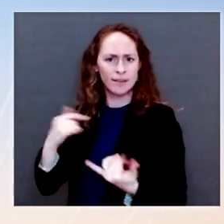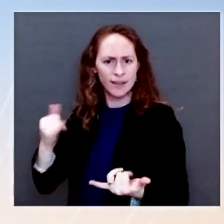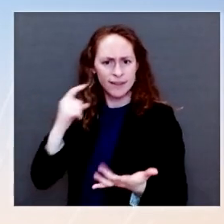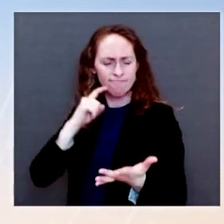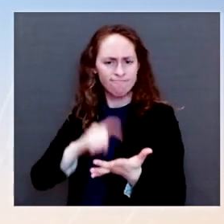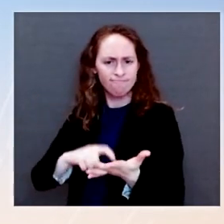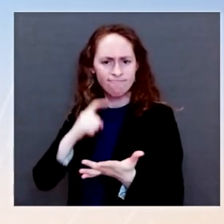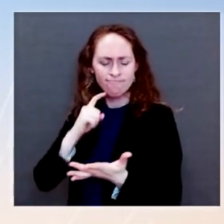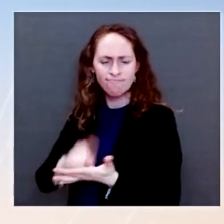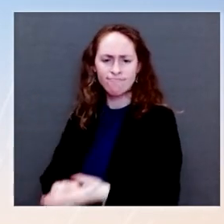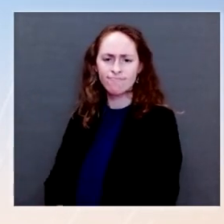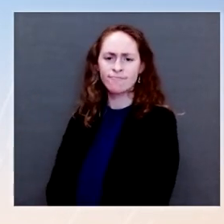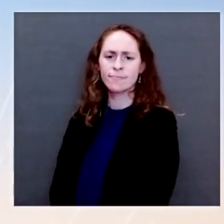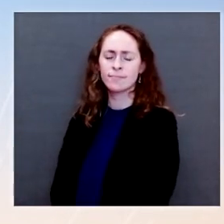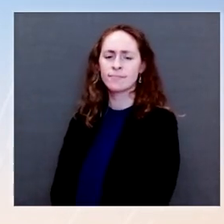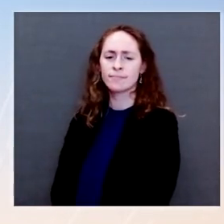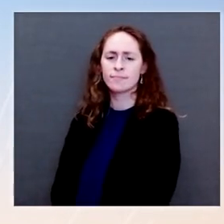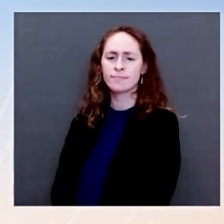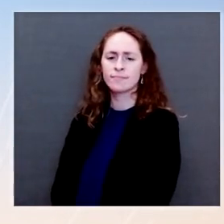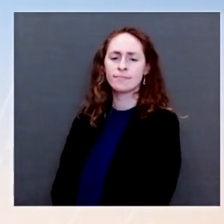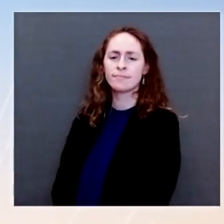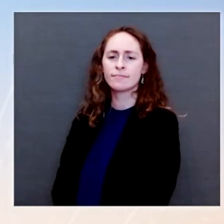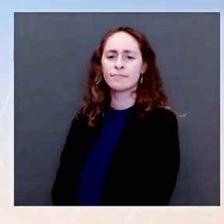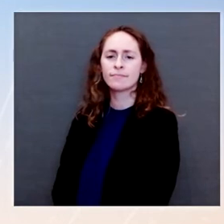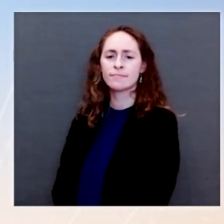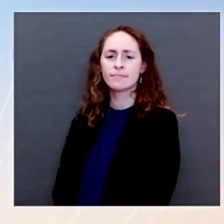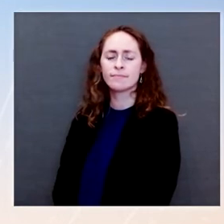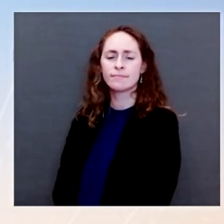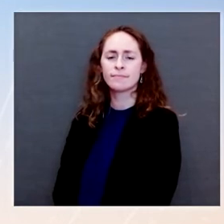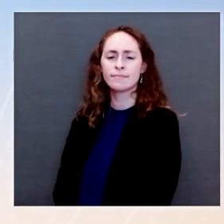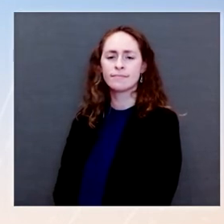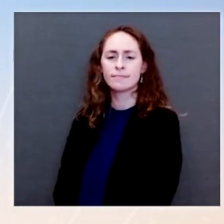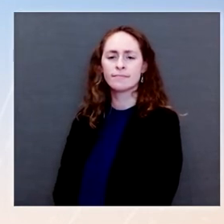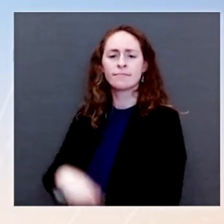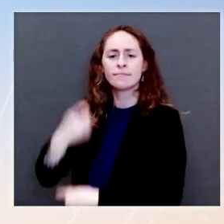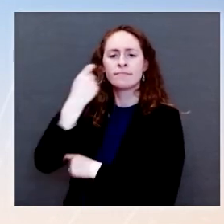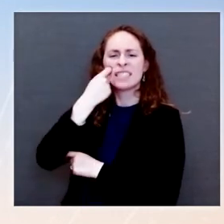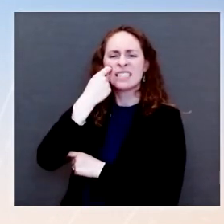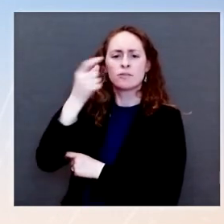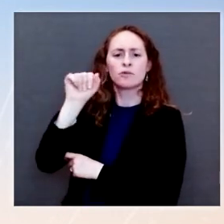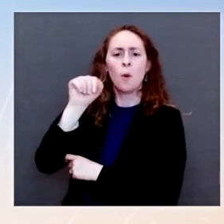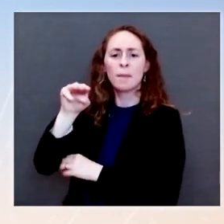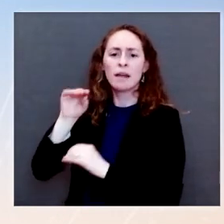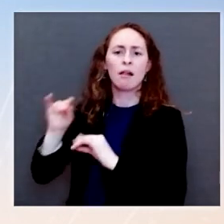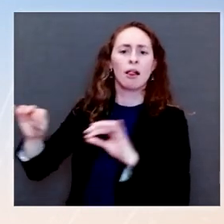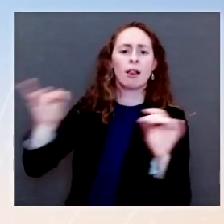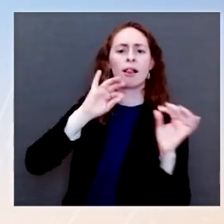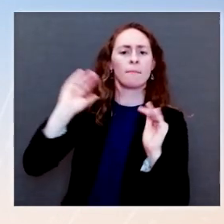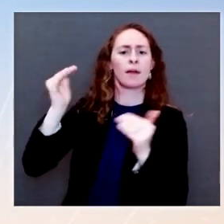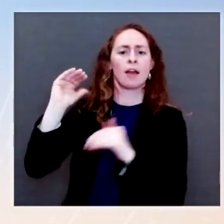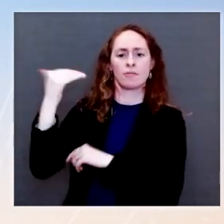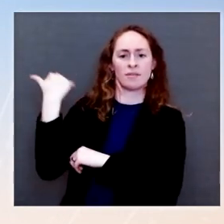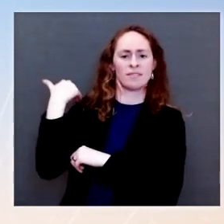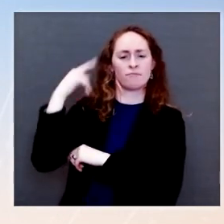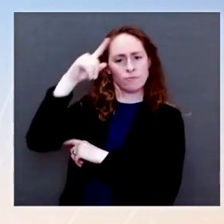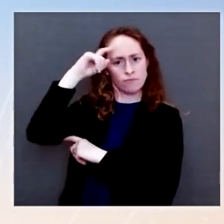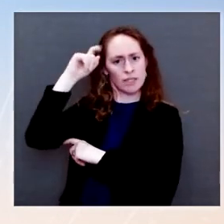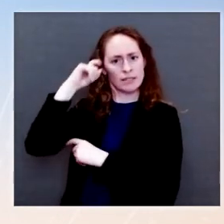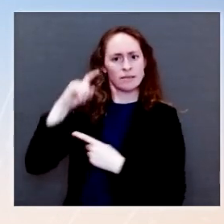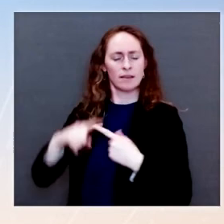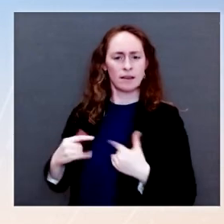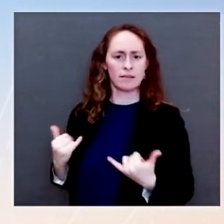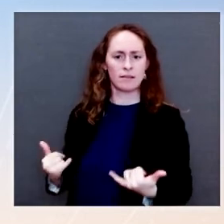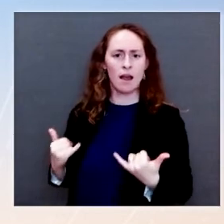negative headlines about ongoings in the vice president's office. Did anybody ask the deputy director